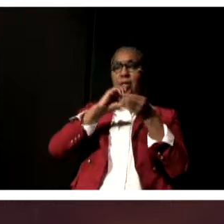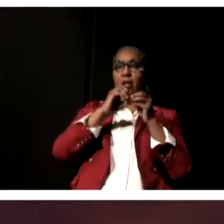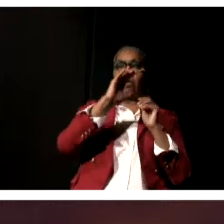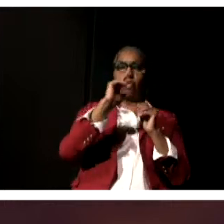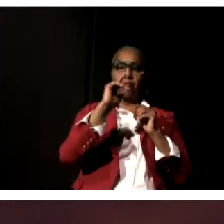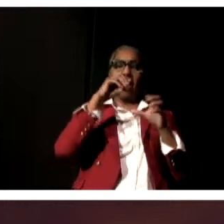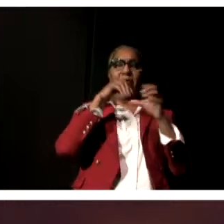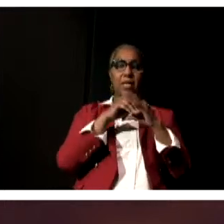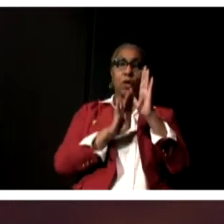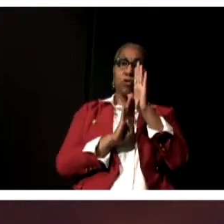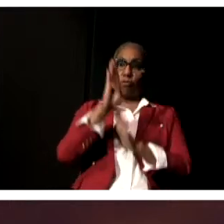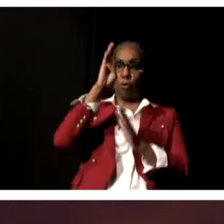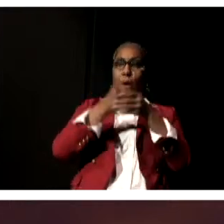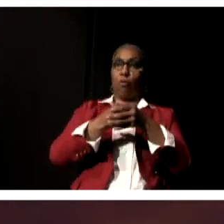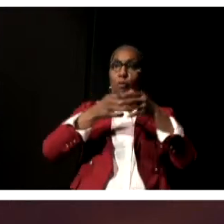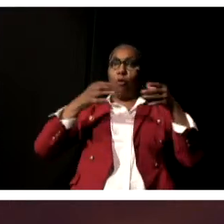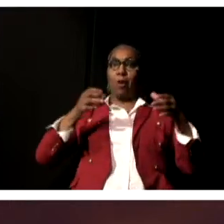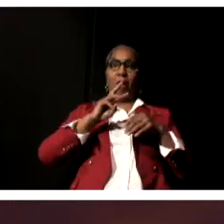Rock.